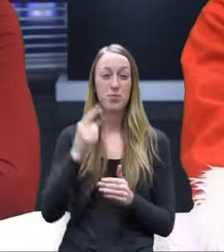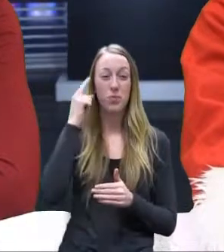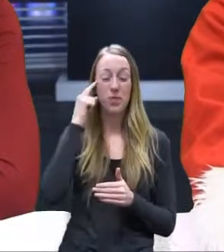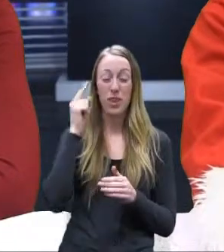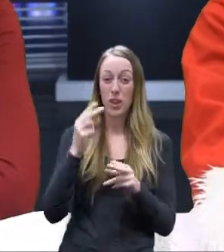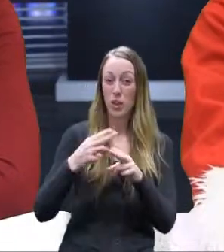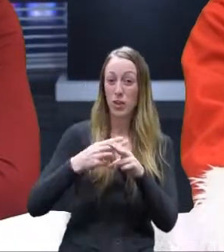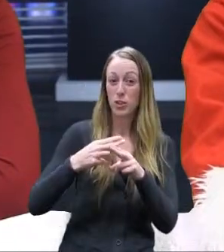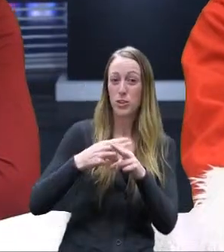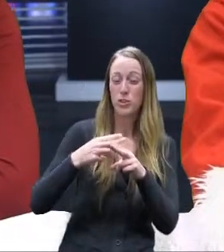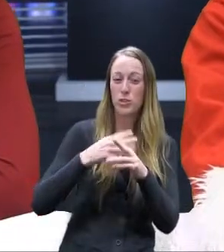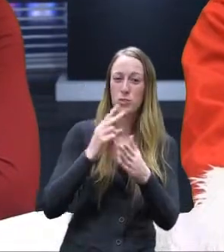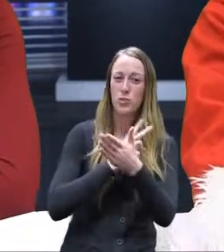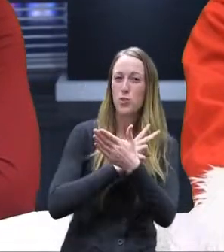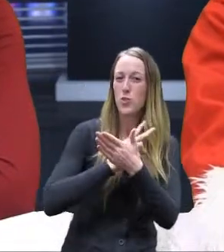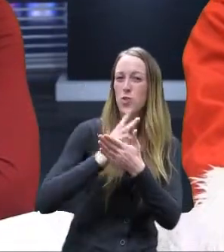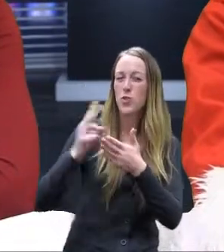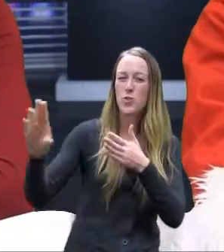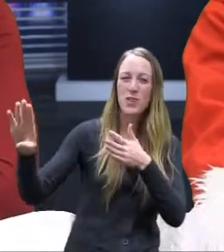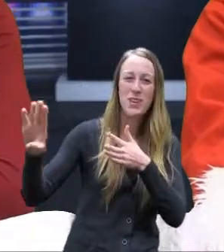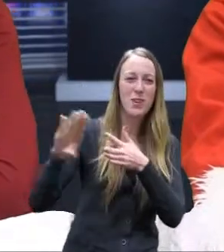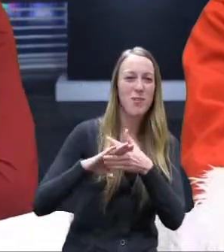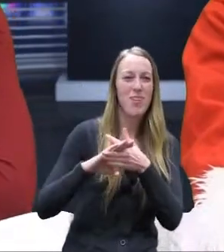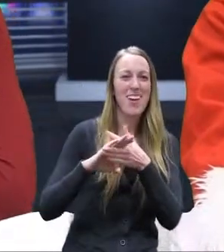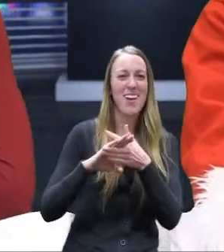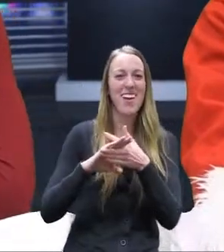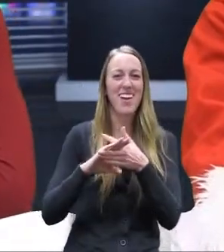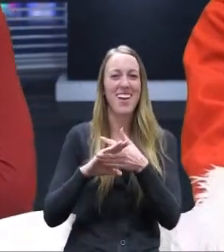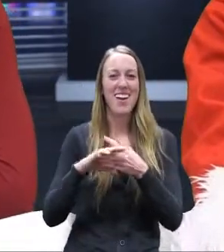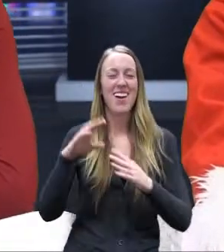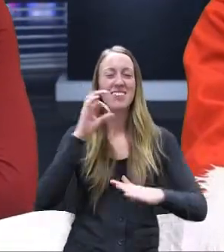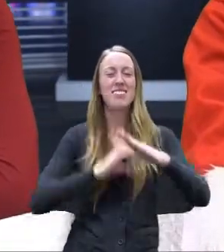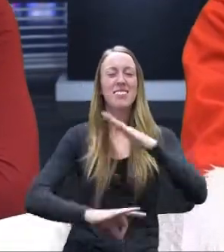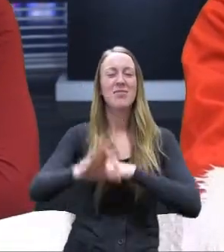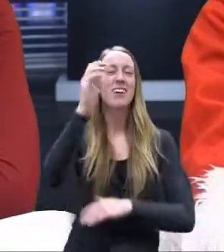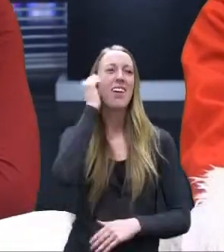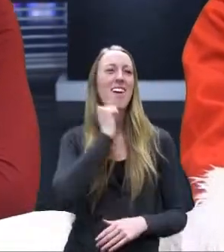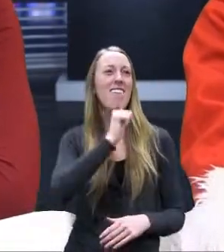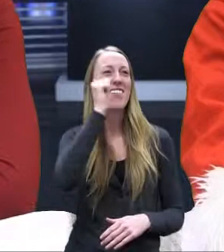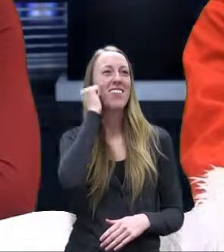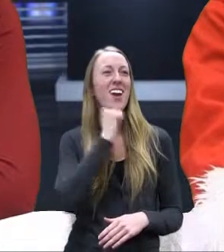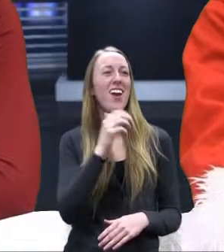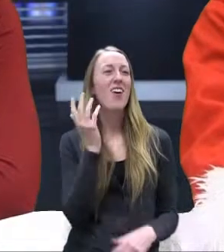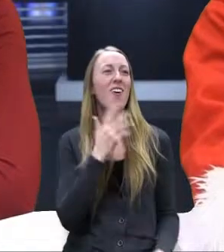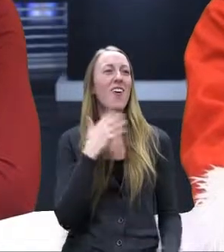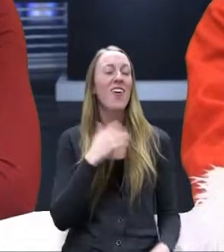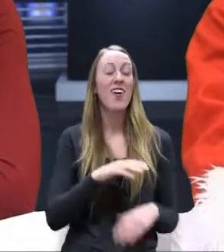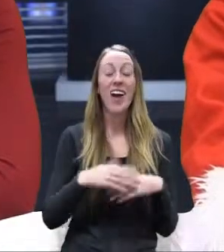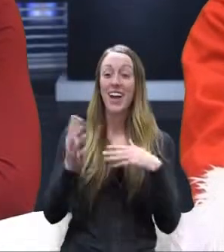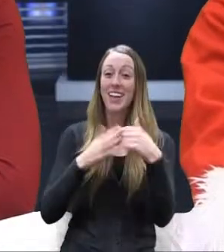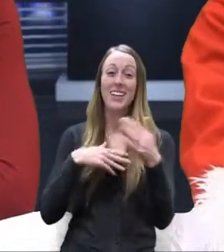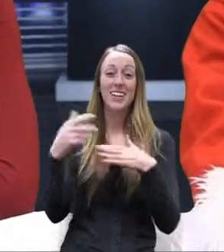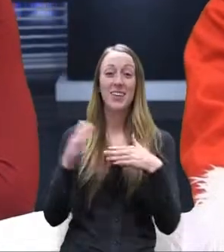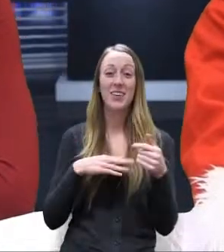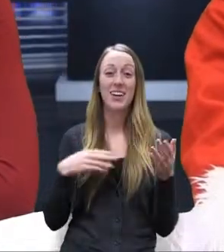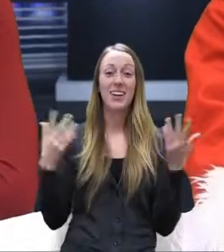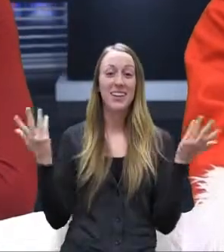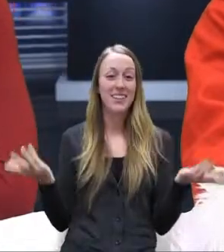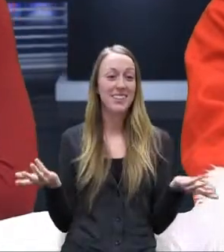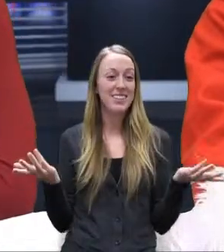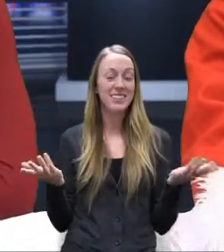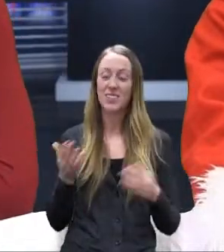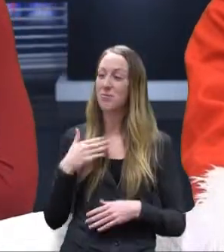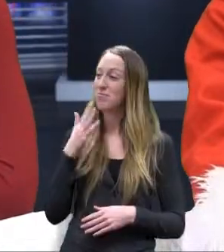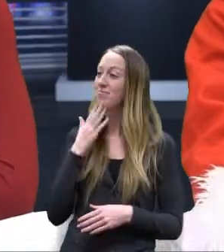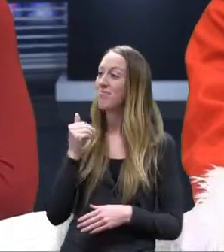will have off 2 sweet long weeks. Sleeping in every day. Oh, anywho, tell me, my lovely co-host, what have